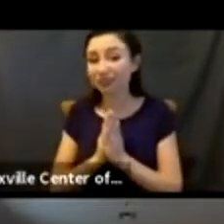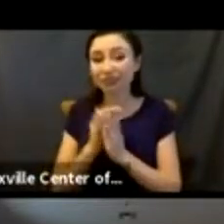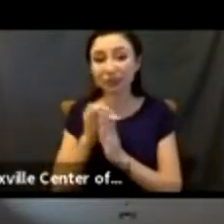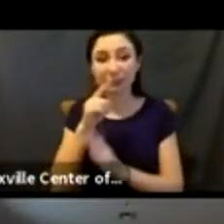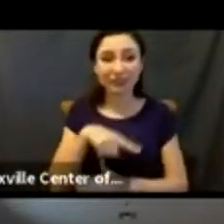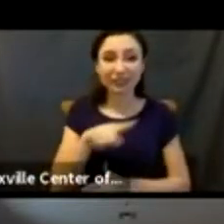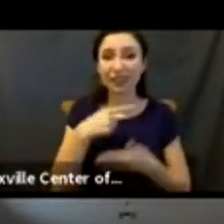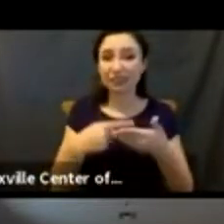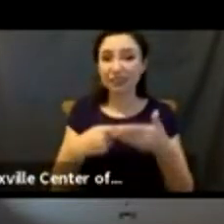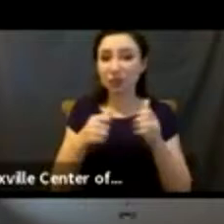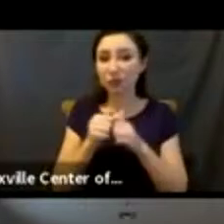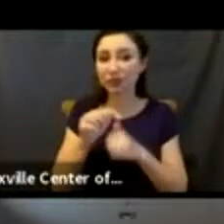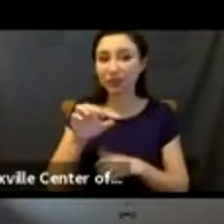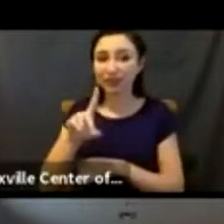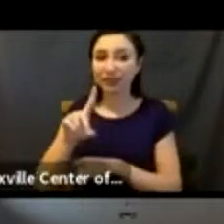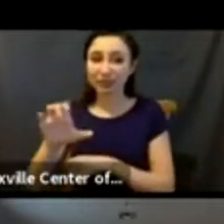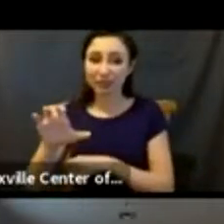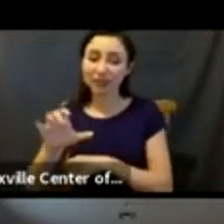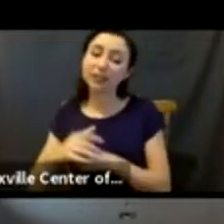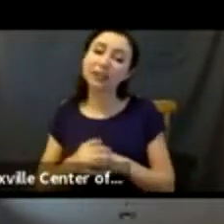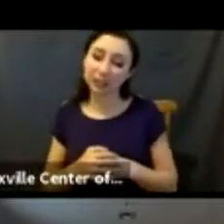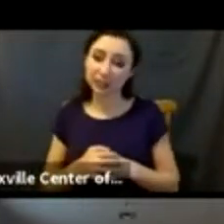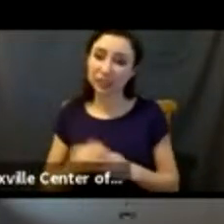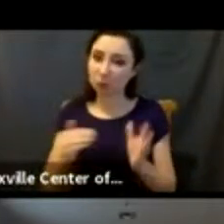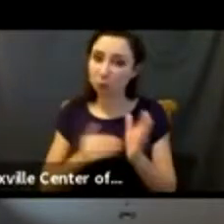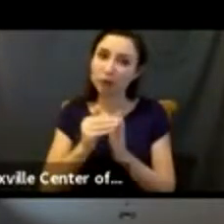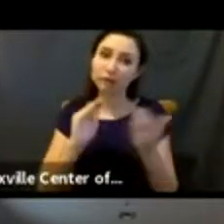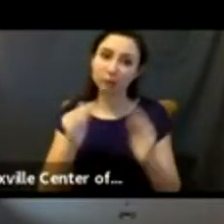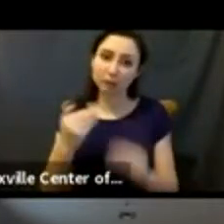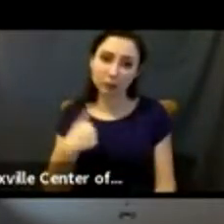and others across the country more often than we do.